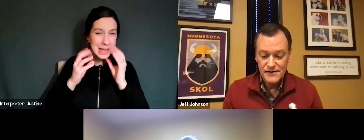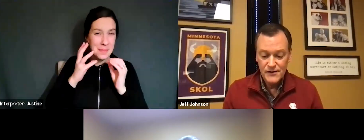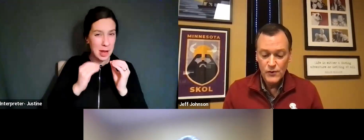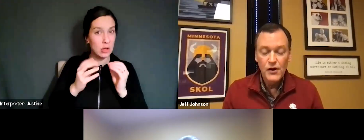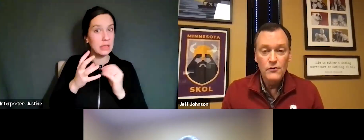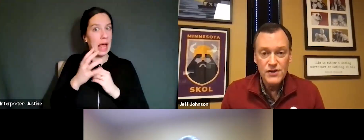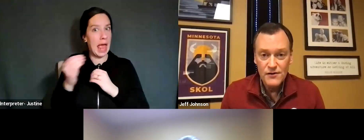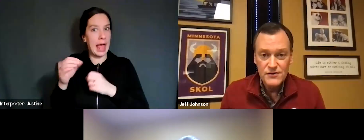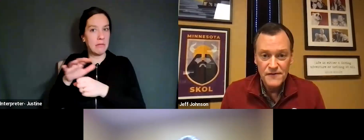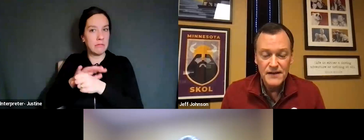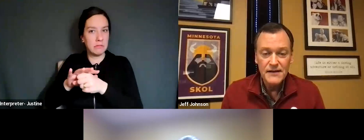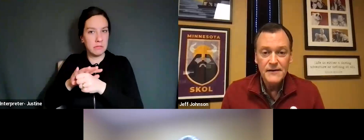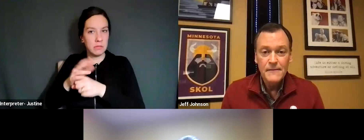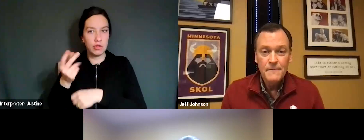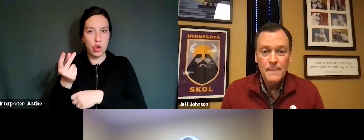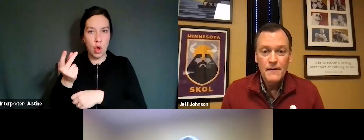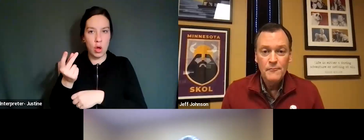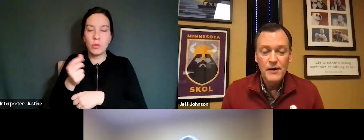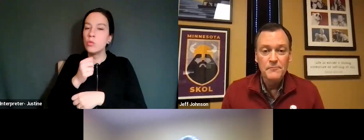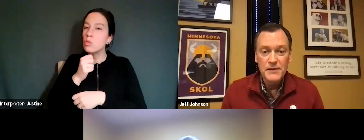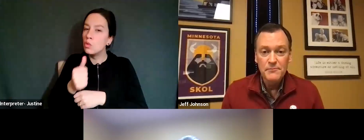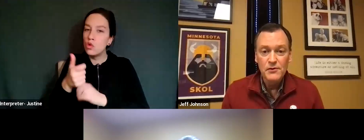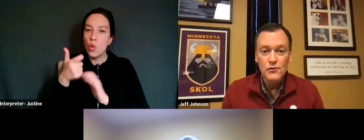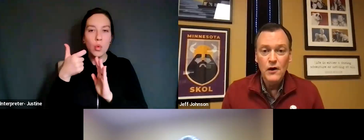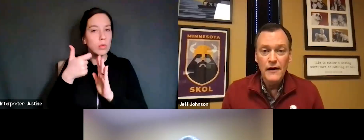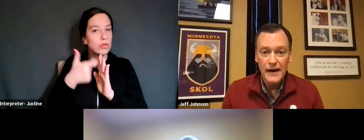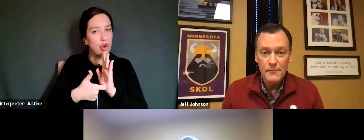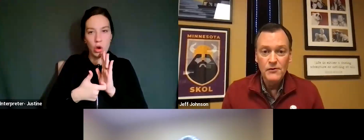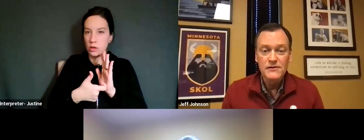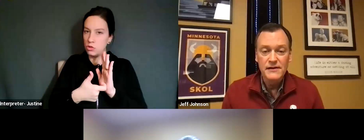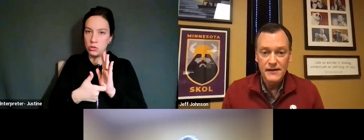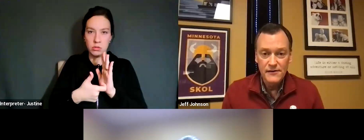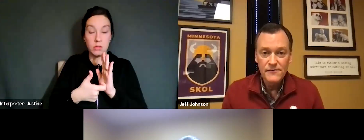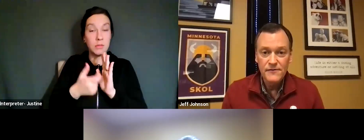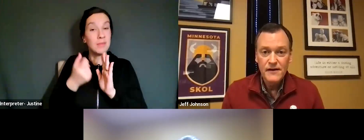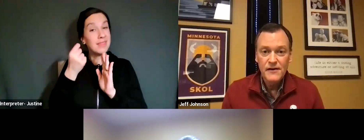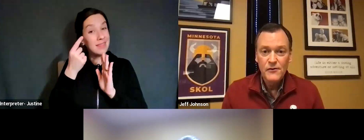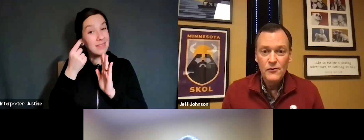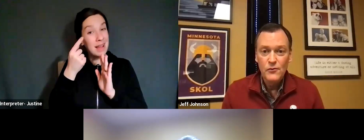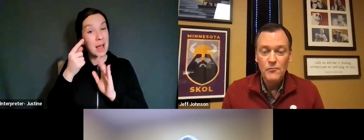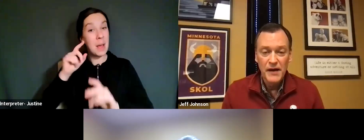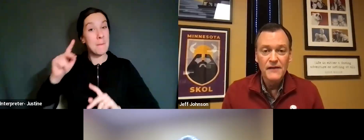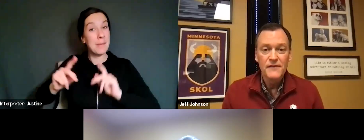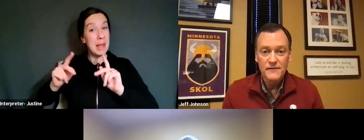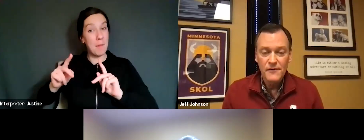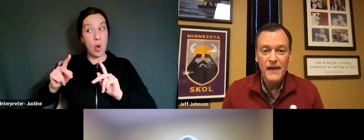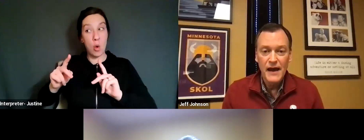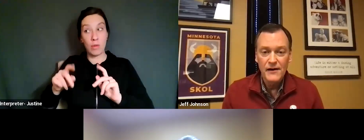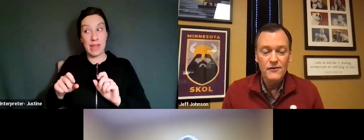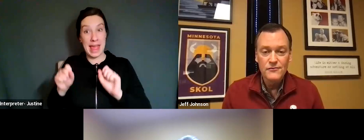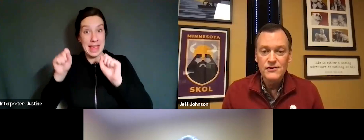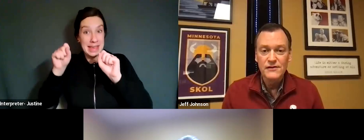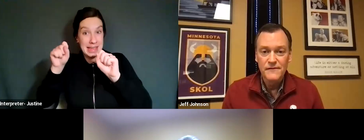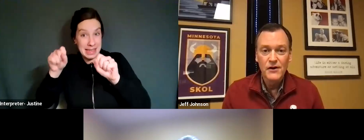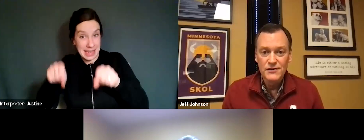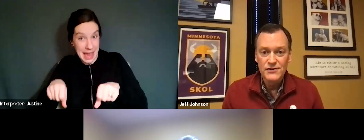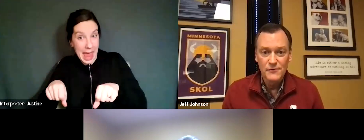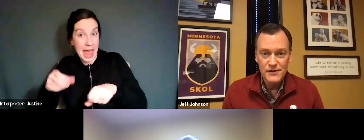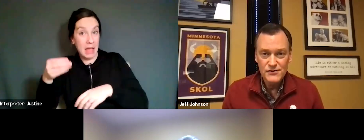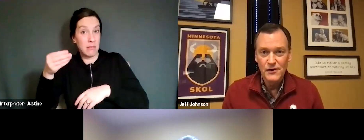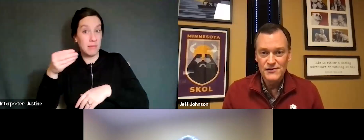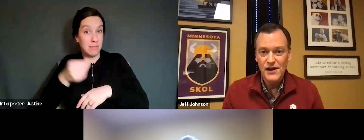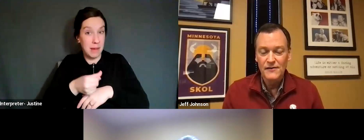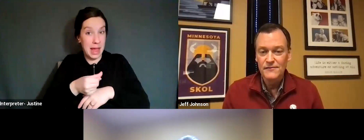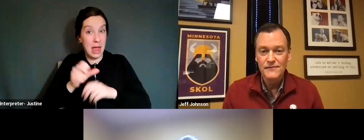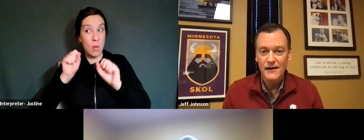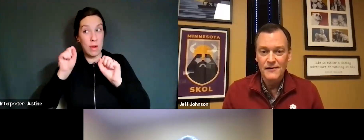is we don't charge a fee. But people who are able to give who benefit from that are usually very